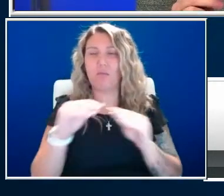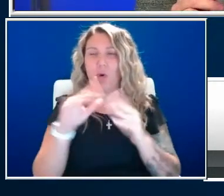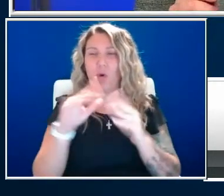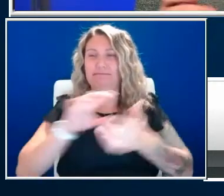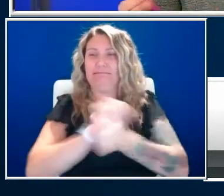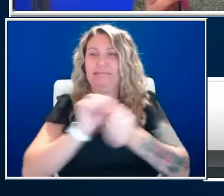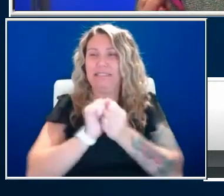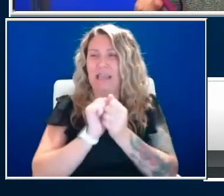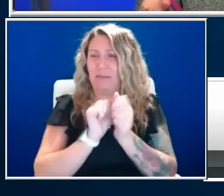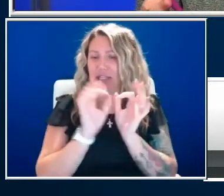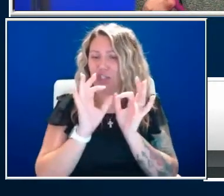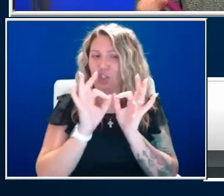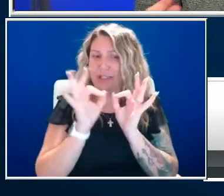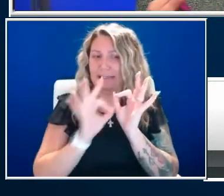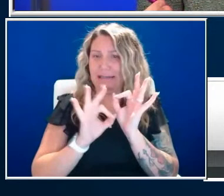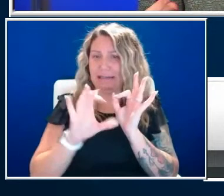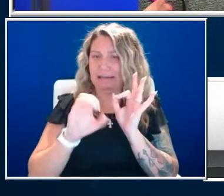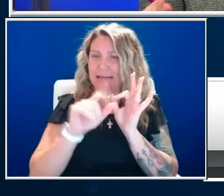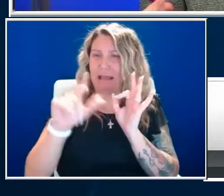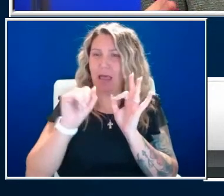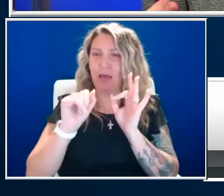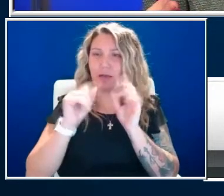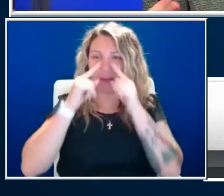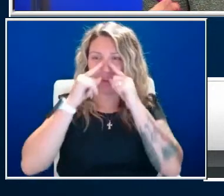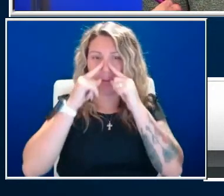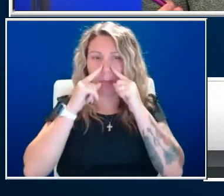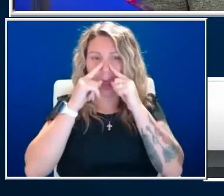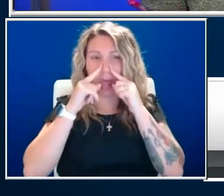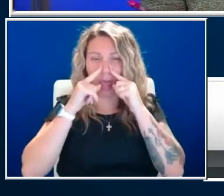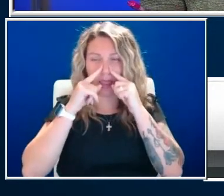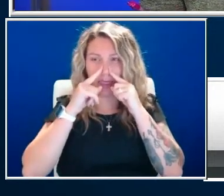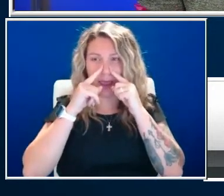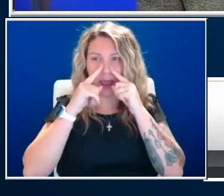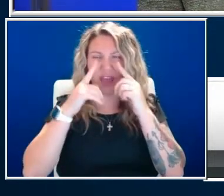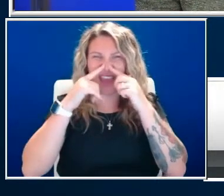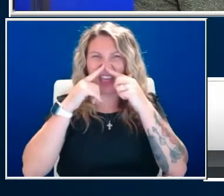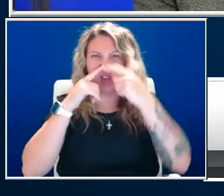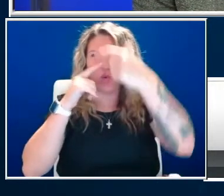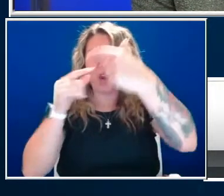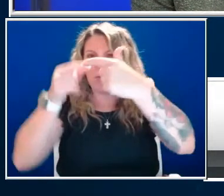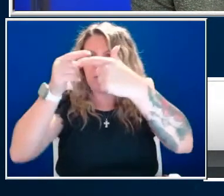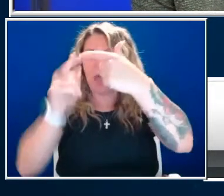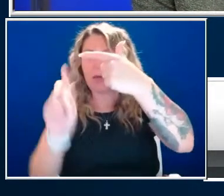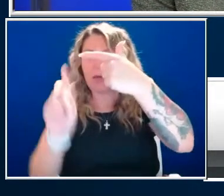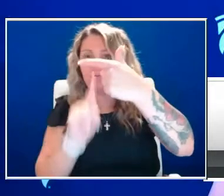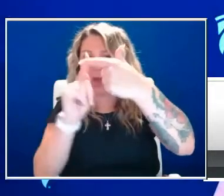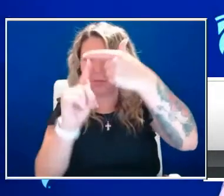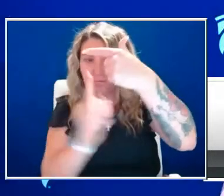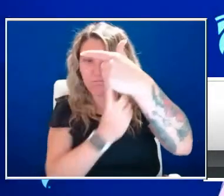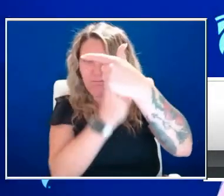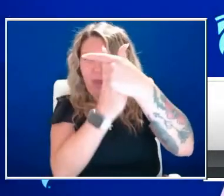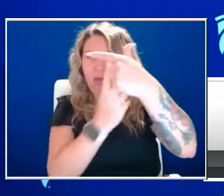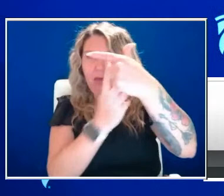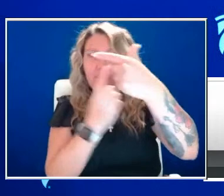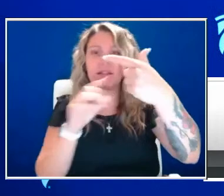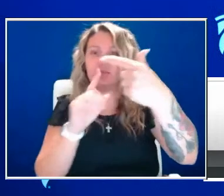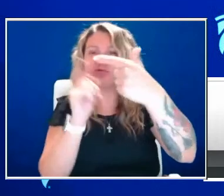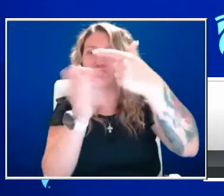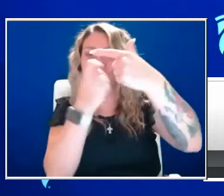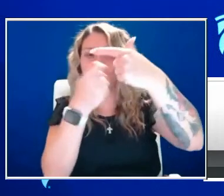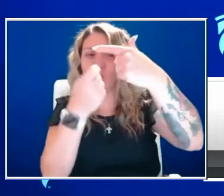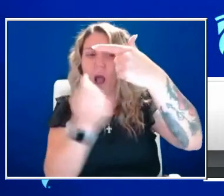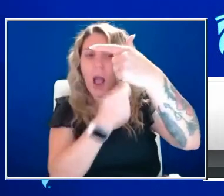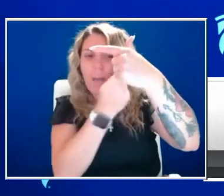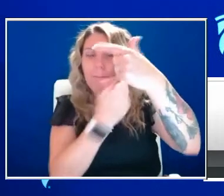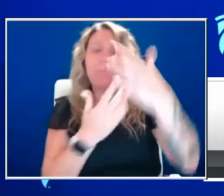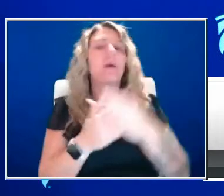nose. What are your thoughts on this? How might it help with testing and making sure those kids are getting the care they need? Yeah, I mean, so we're looking here at maybe a